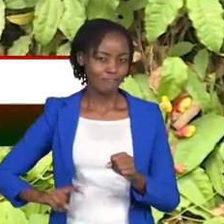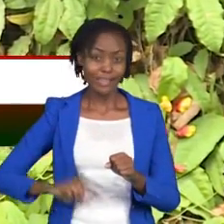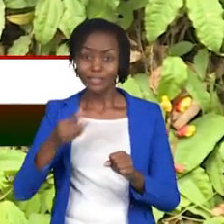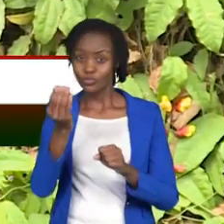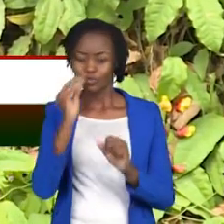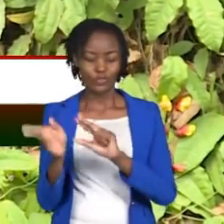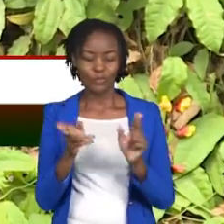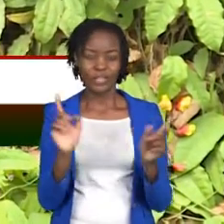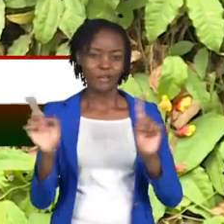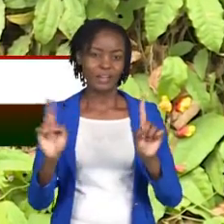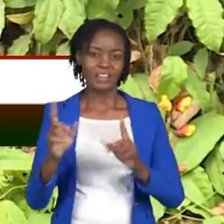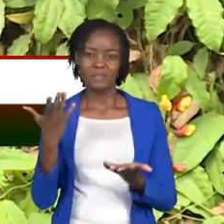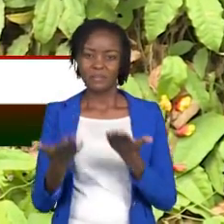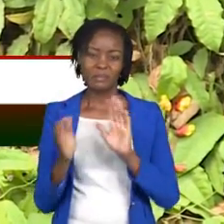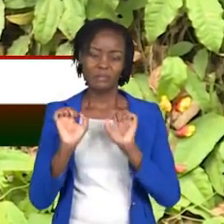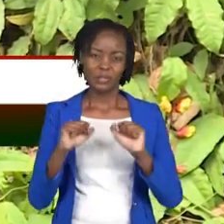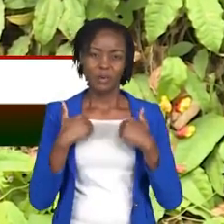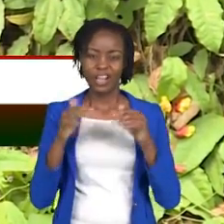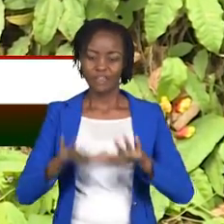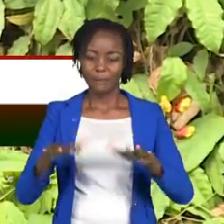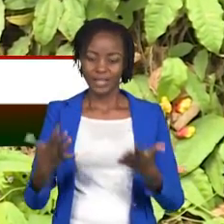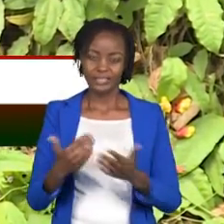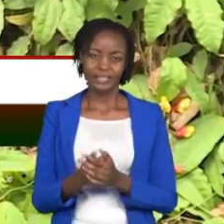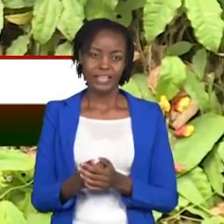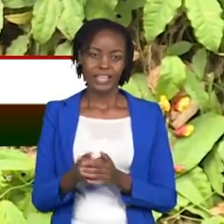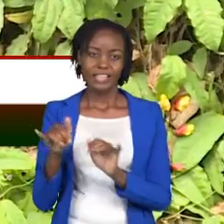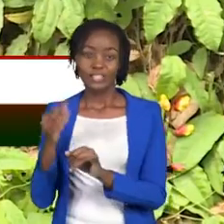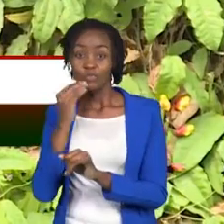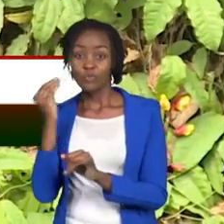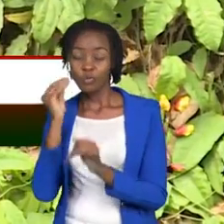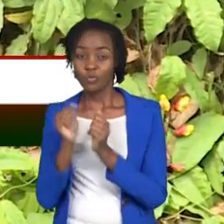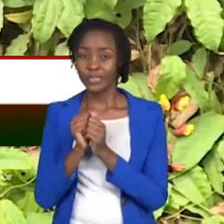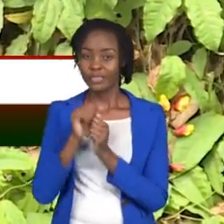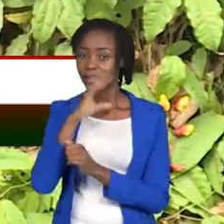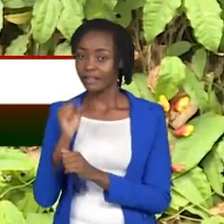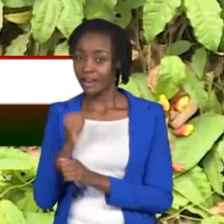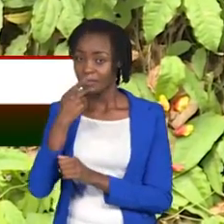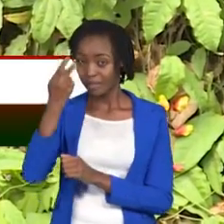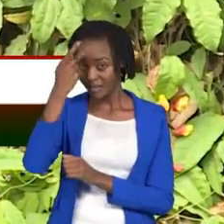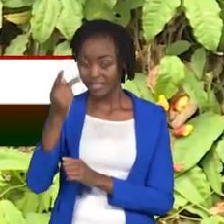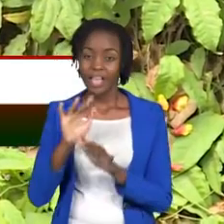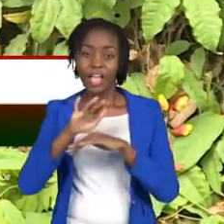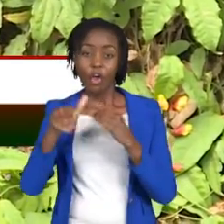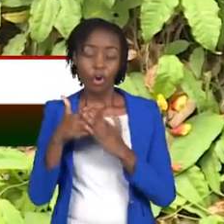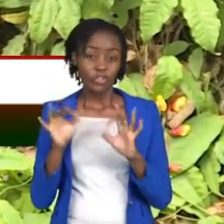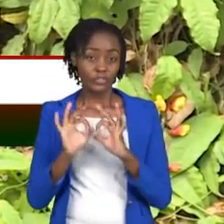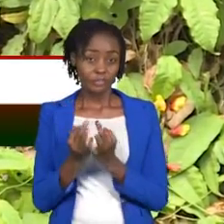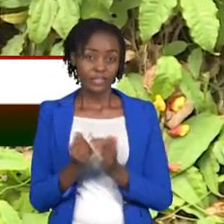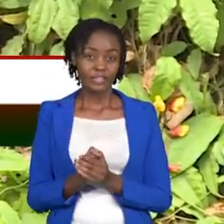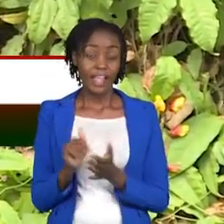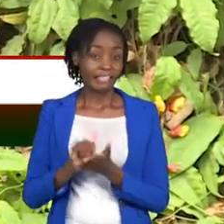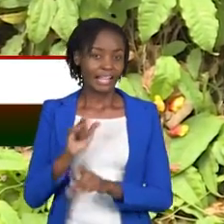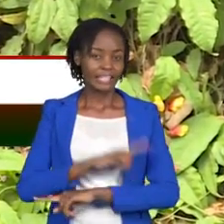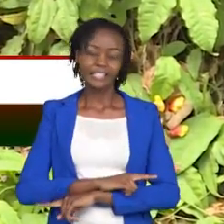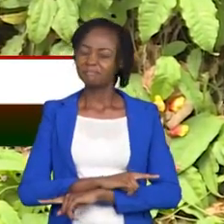could do like a party. We'll be at home probably with the grandparents and the entire family. For me, that was a very